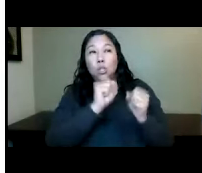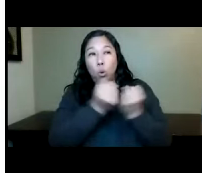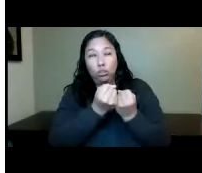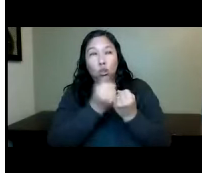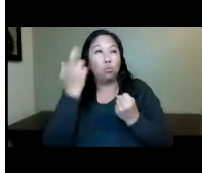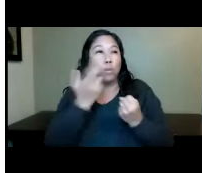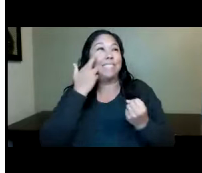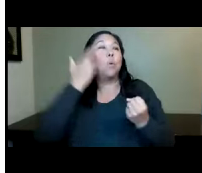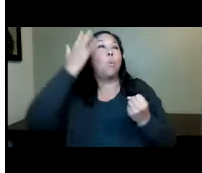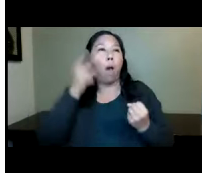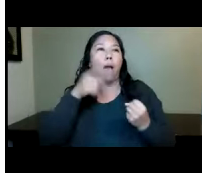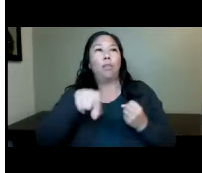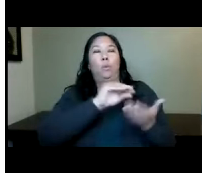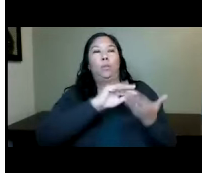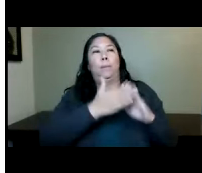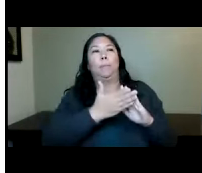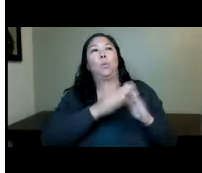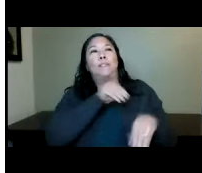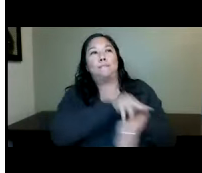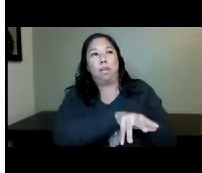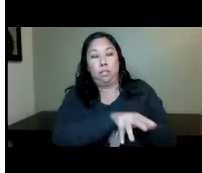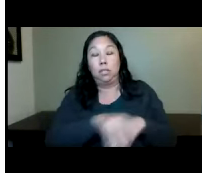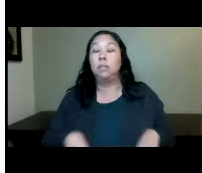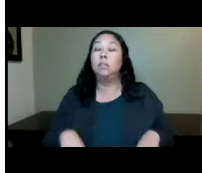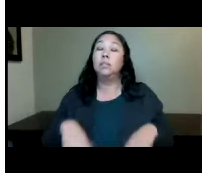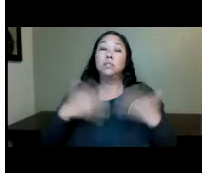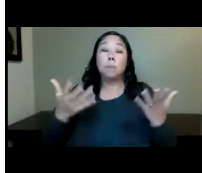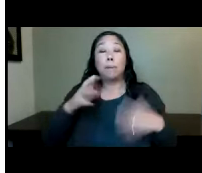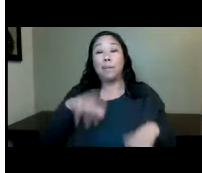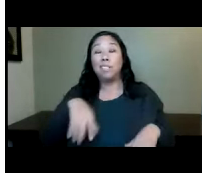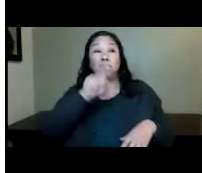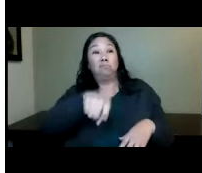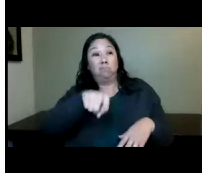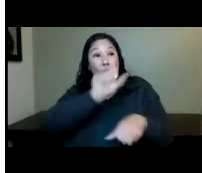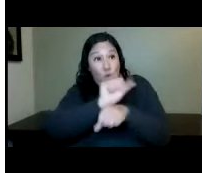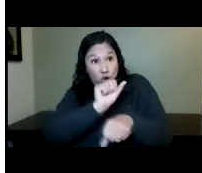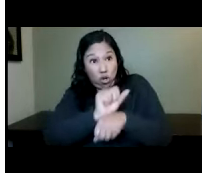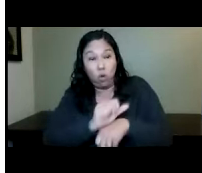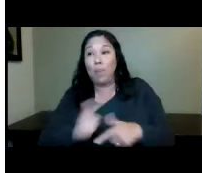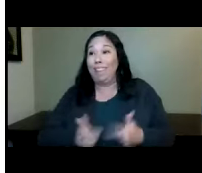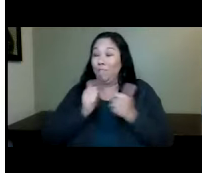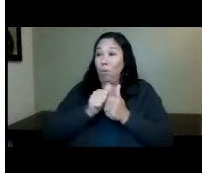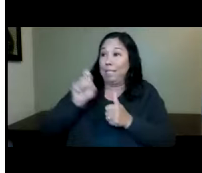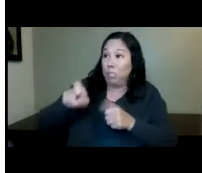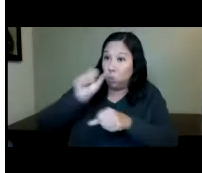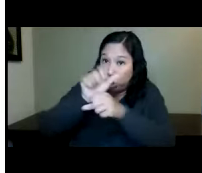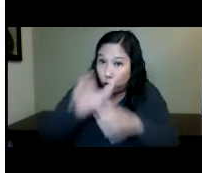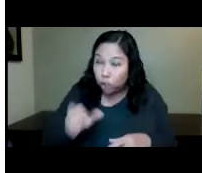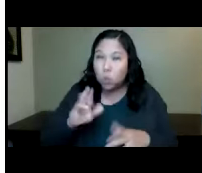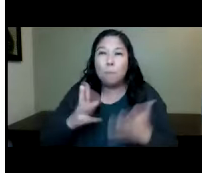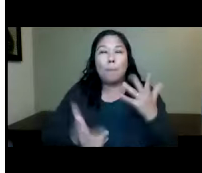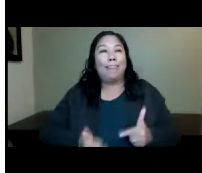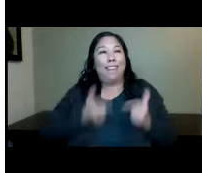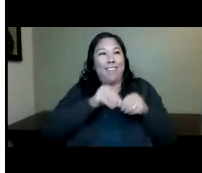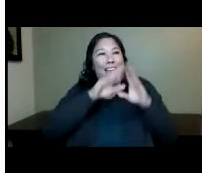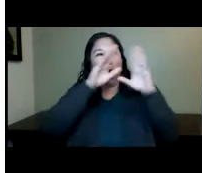communities are most affected. So in terms of being an essential worker, living with an essential worker, or living in housing that is